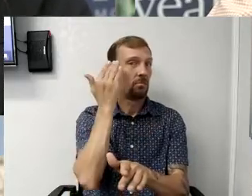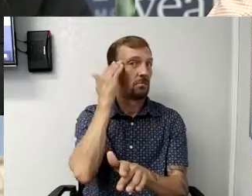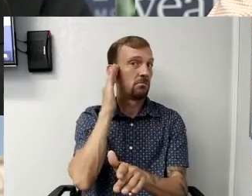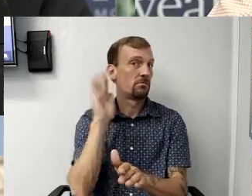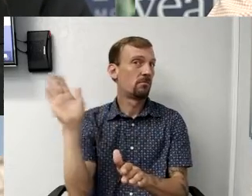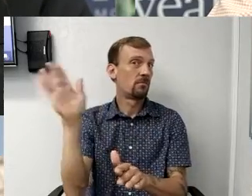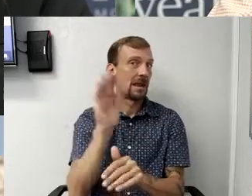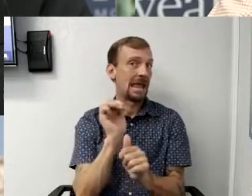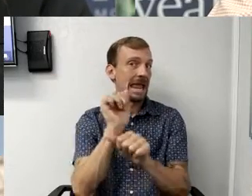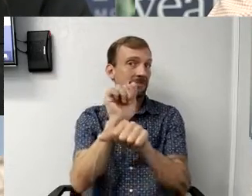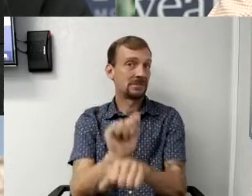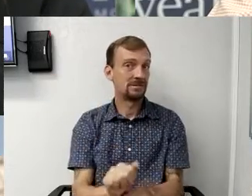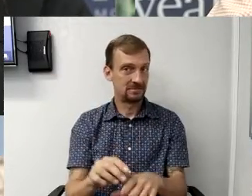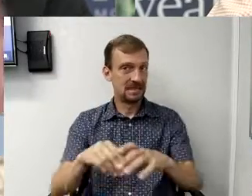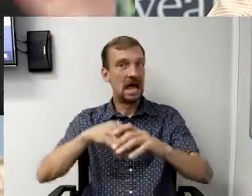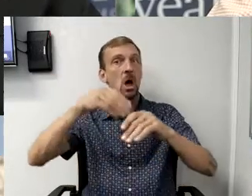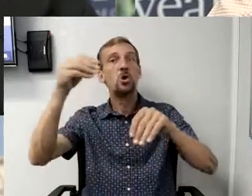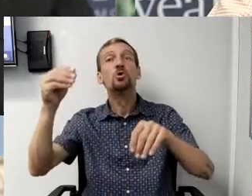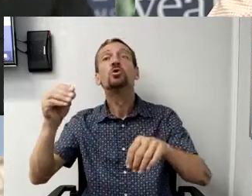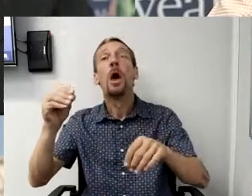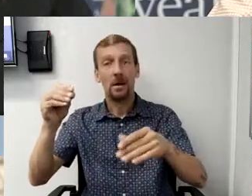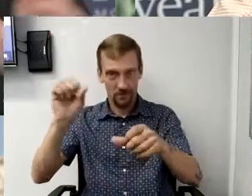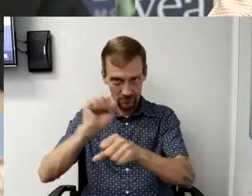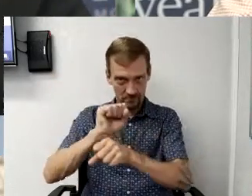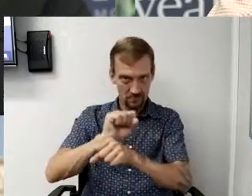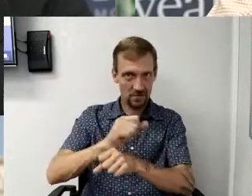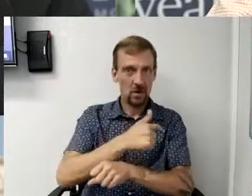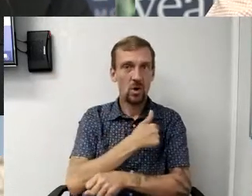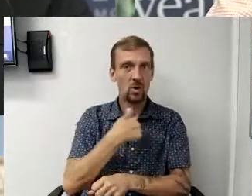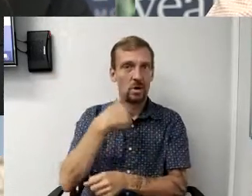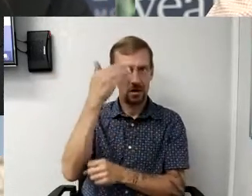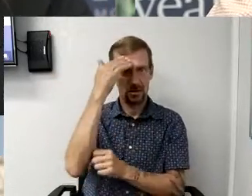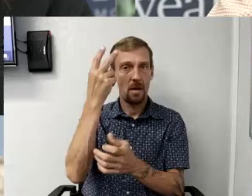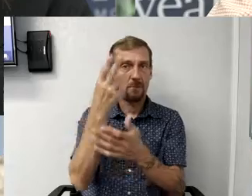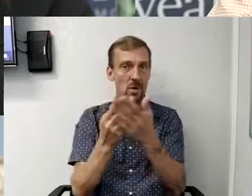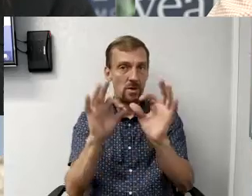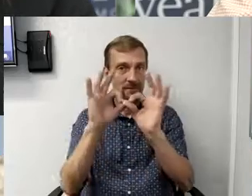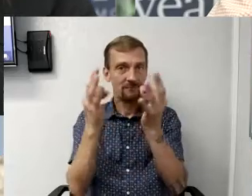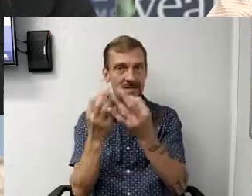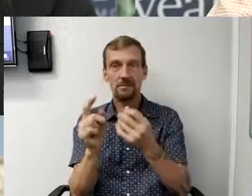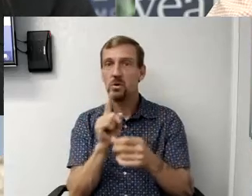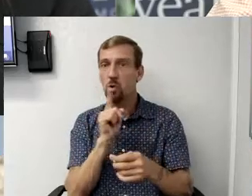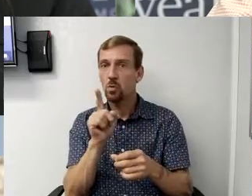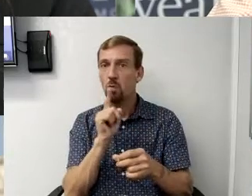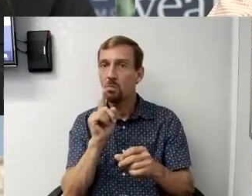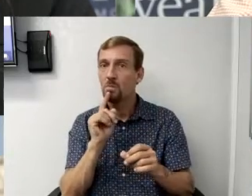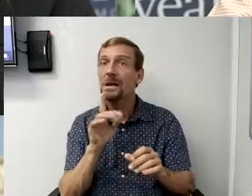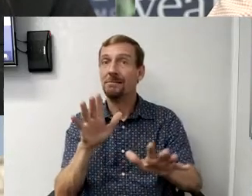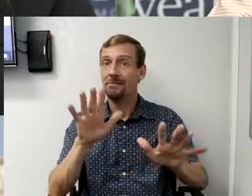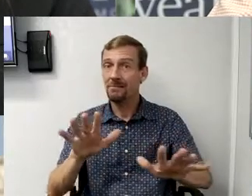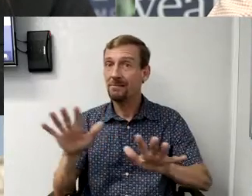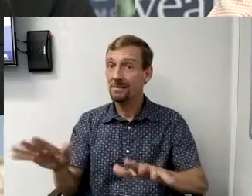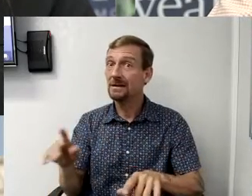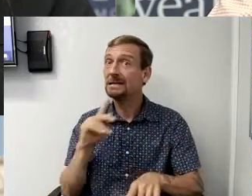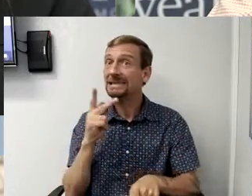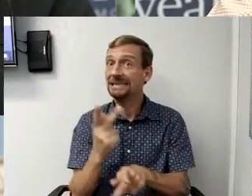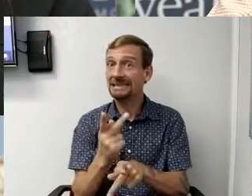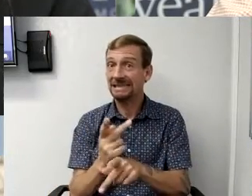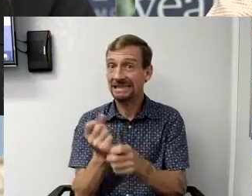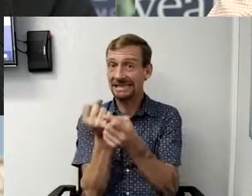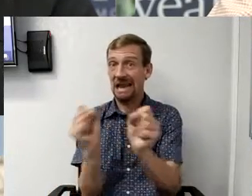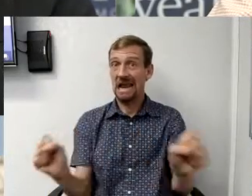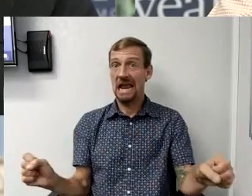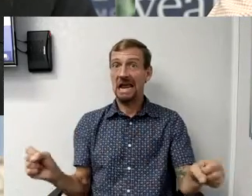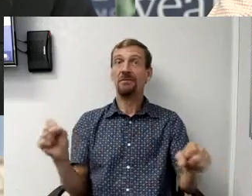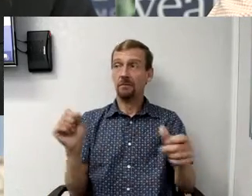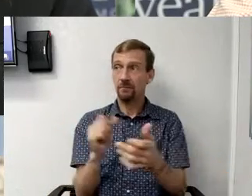habits outside of work, and know the caution that's taken by both families. So it's kind of developed into our own